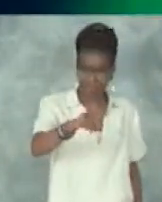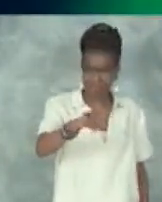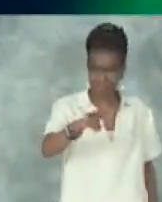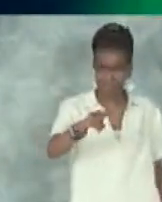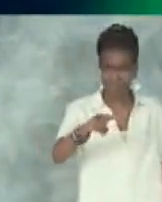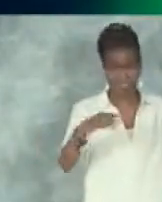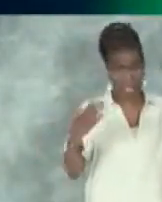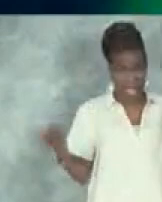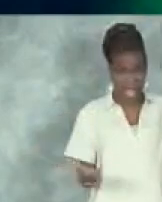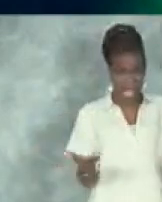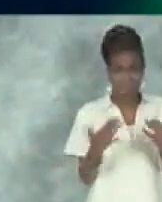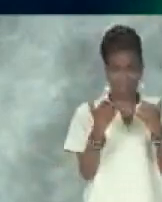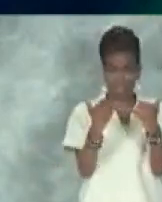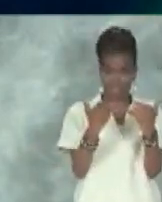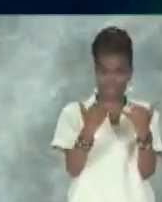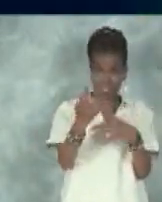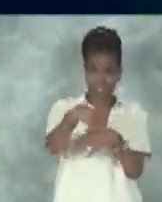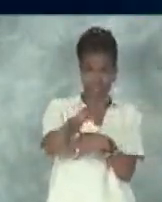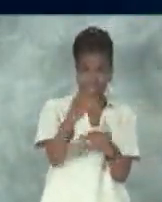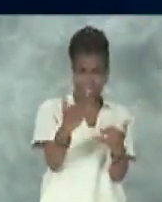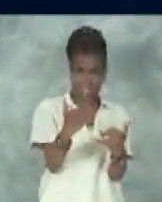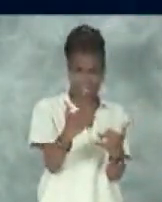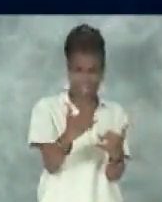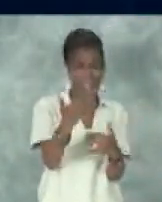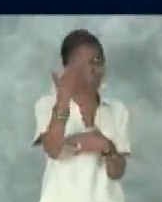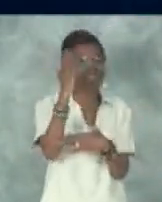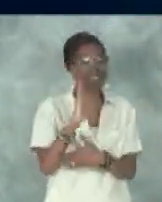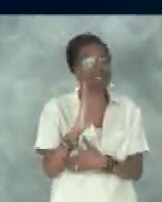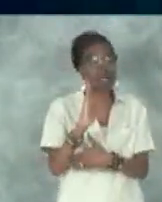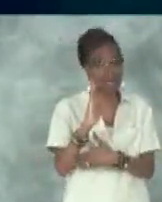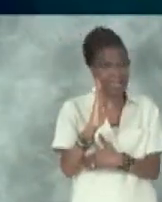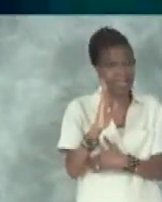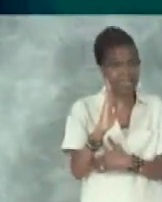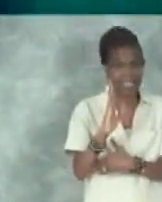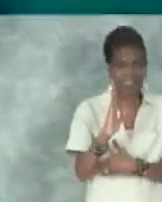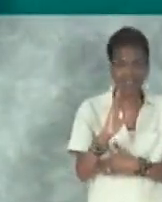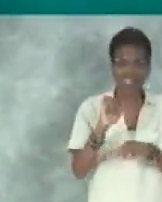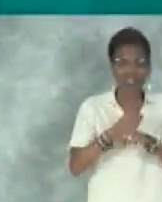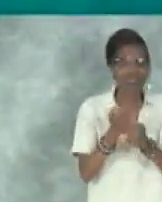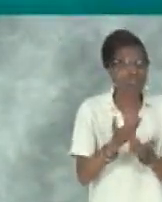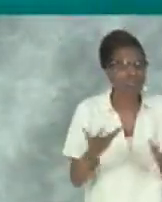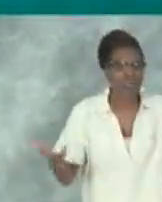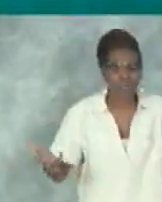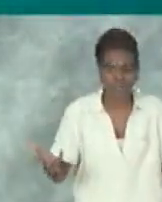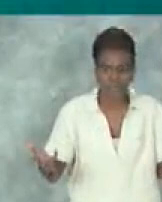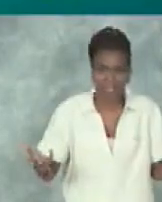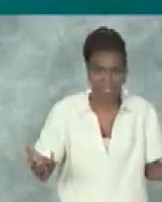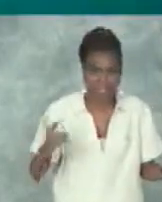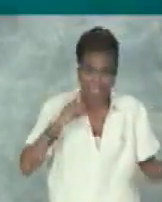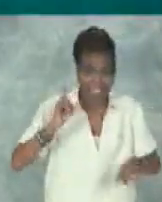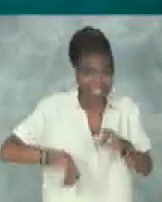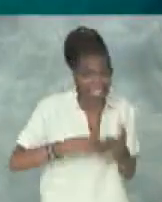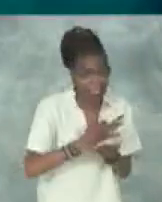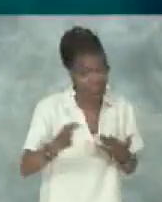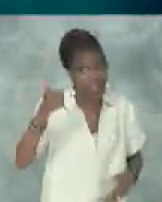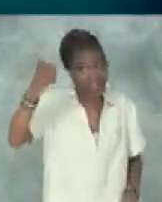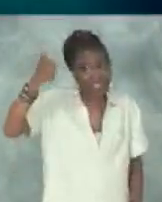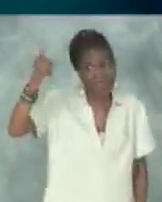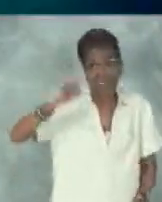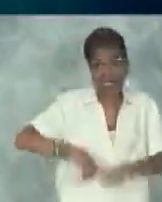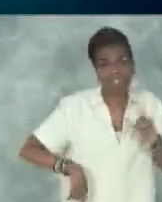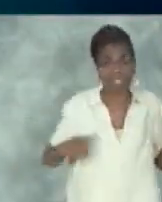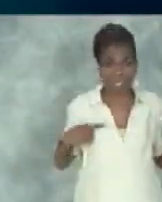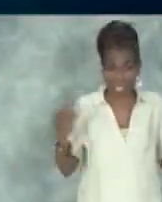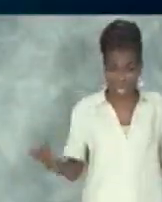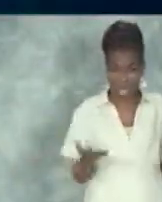I stopped by to tell you that God can do anything but fail. I stopped by to